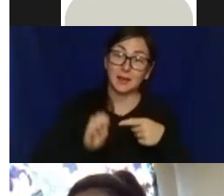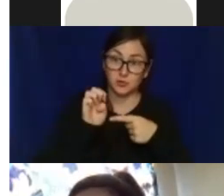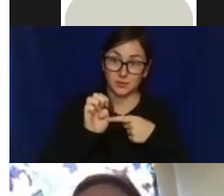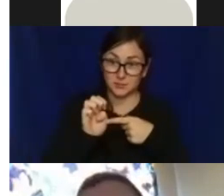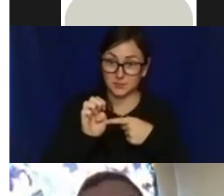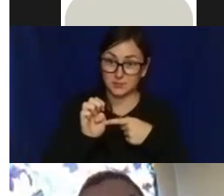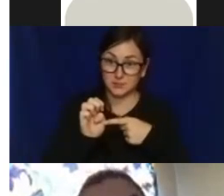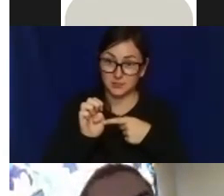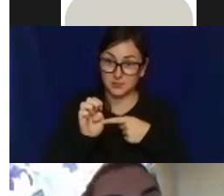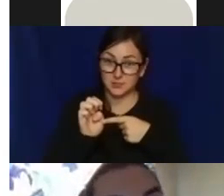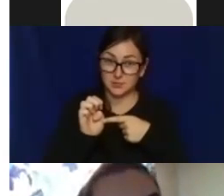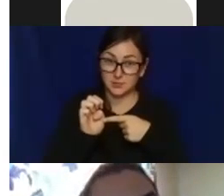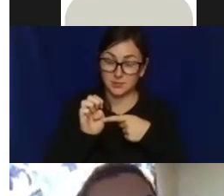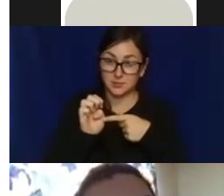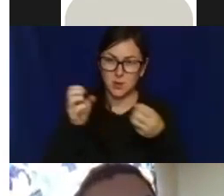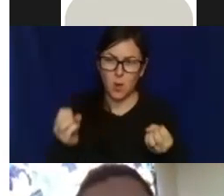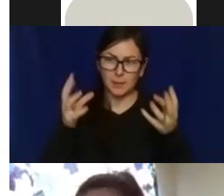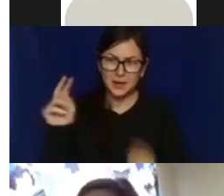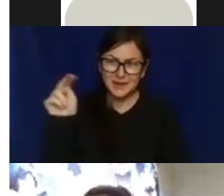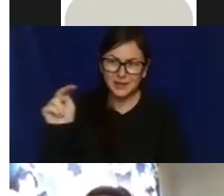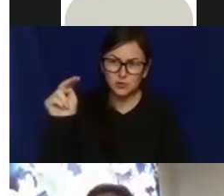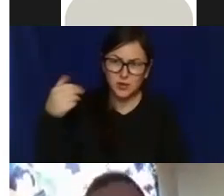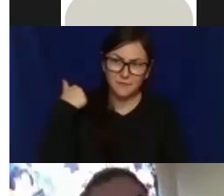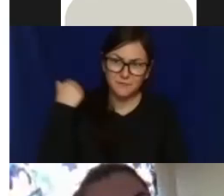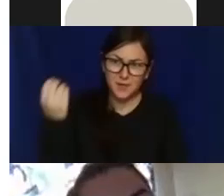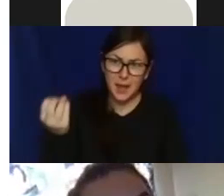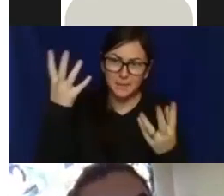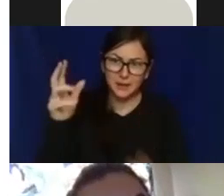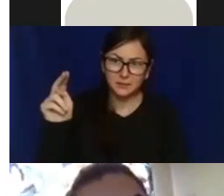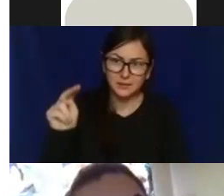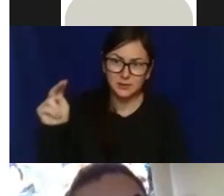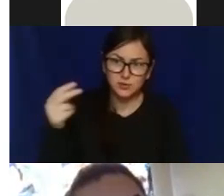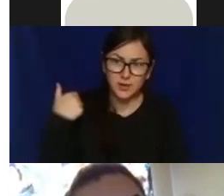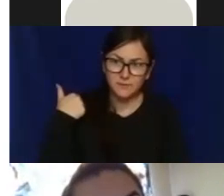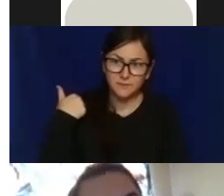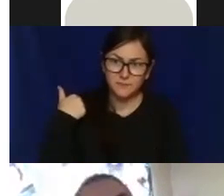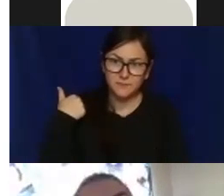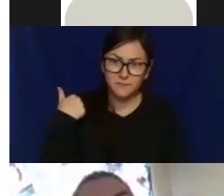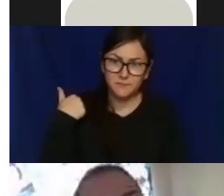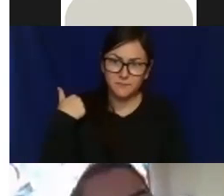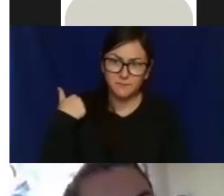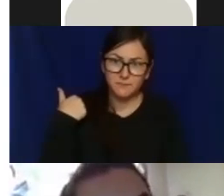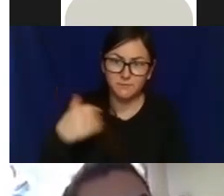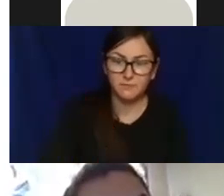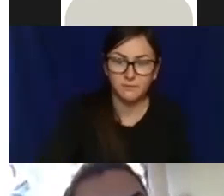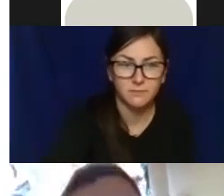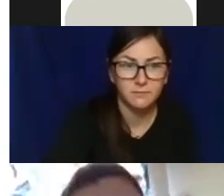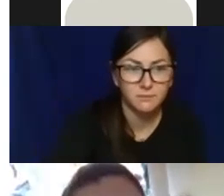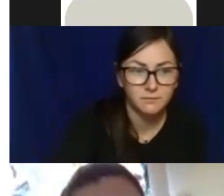how many valence electrons does nitrogen have? Well, we go up to the periodic table and we see it's in group